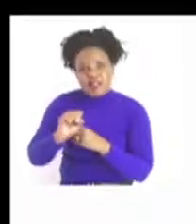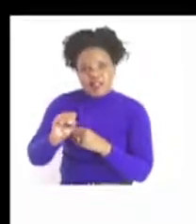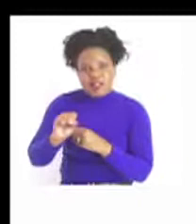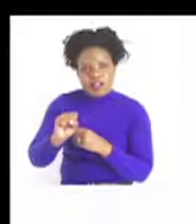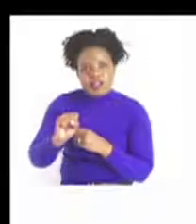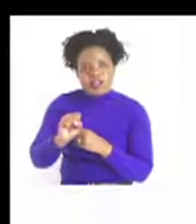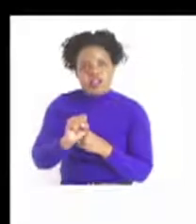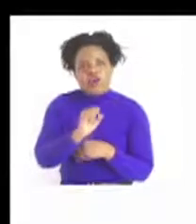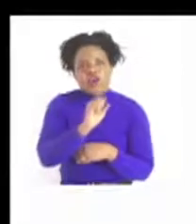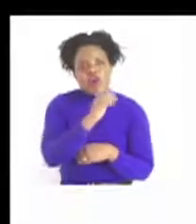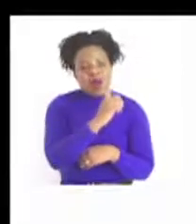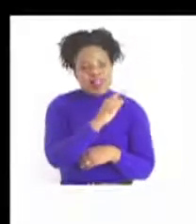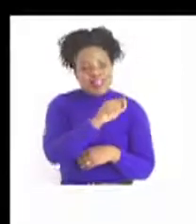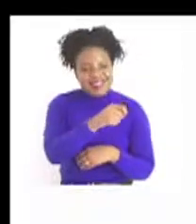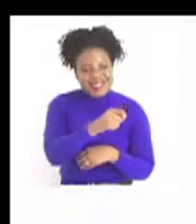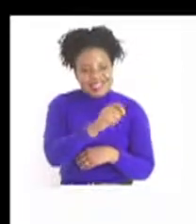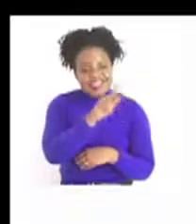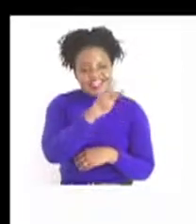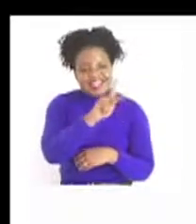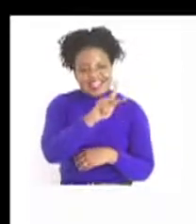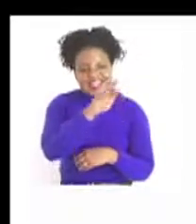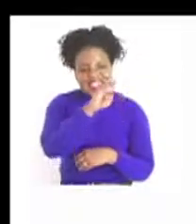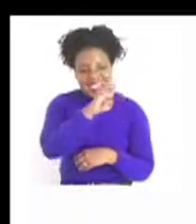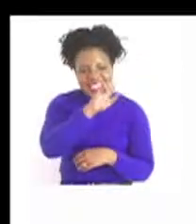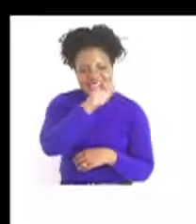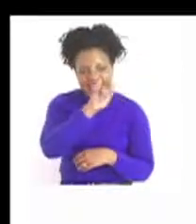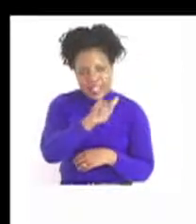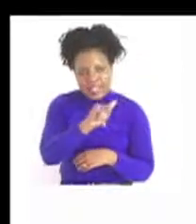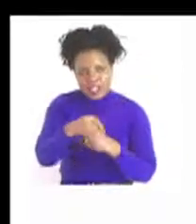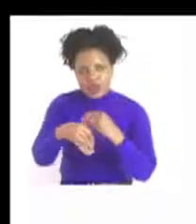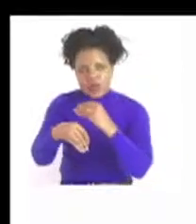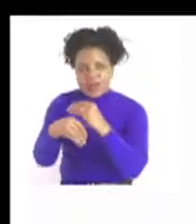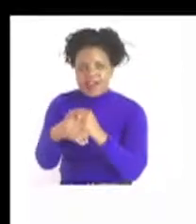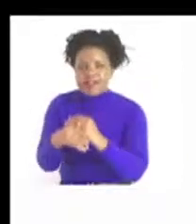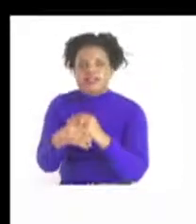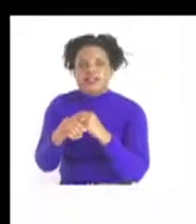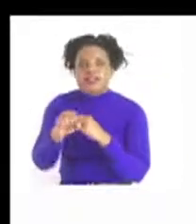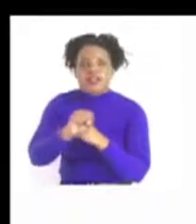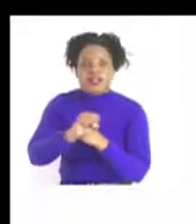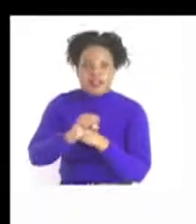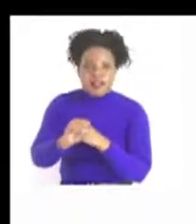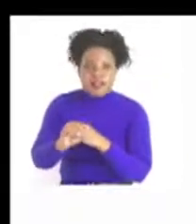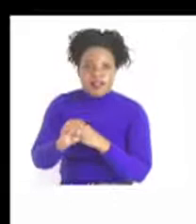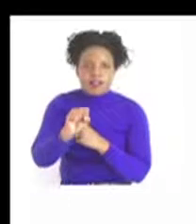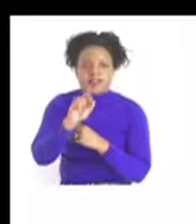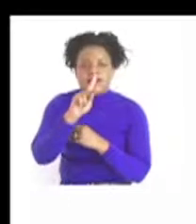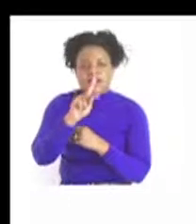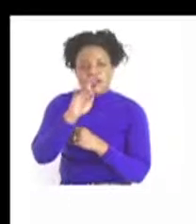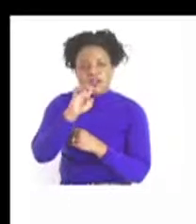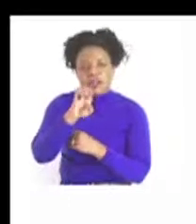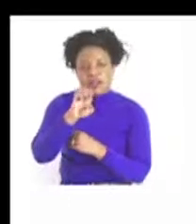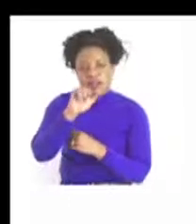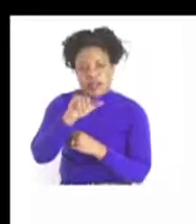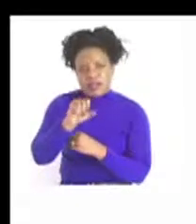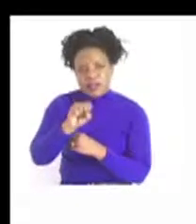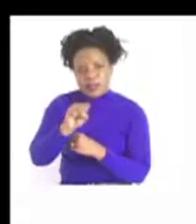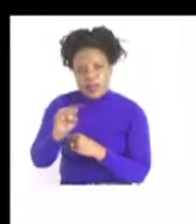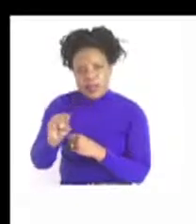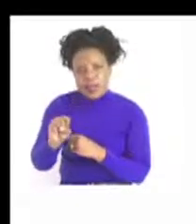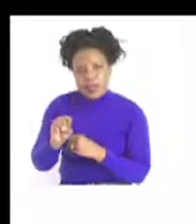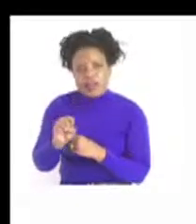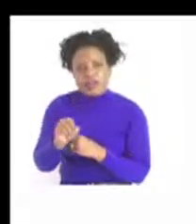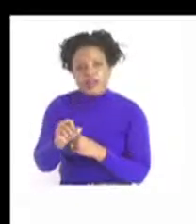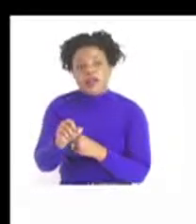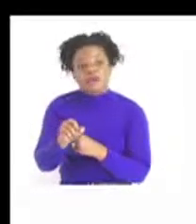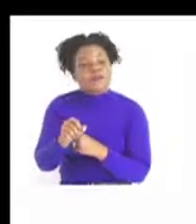turkeys. For nouns ending in a consonant followed by Y, remove Y and